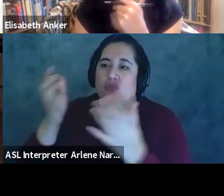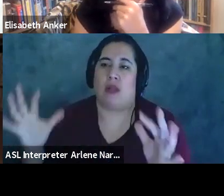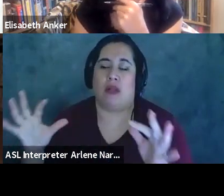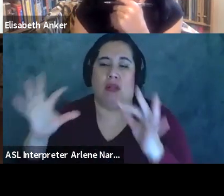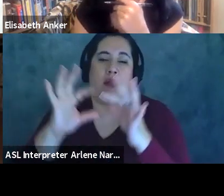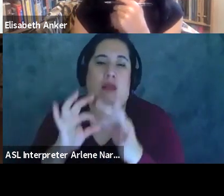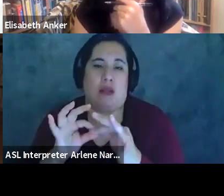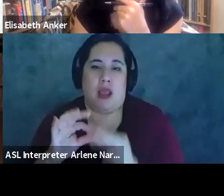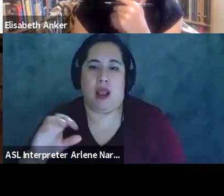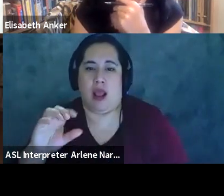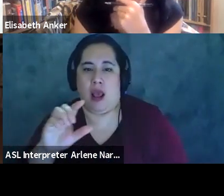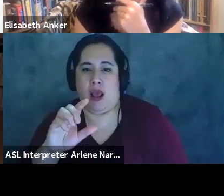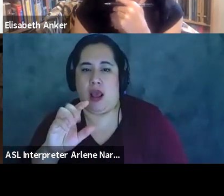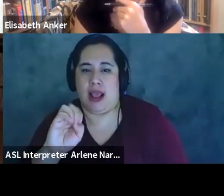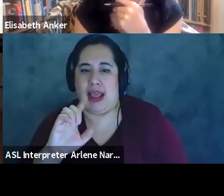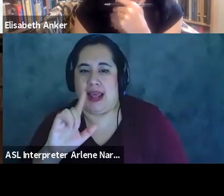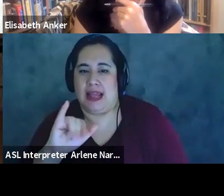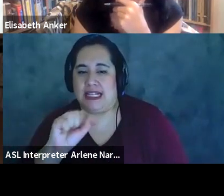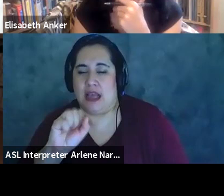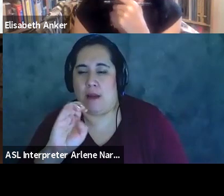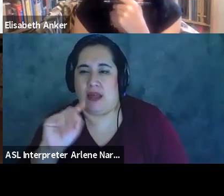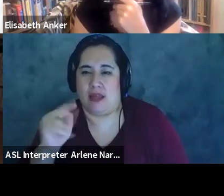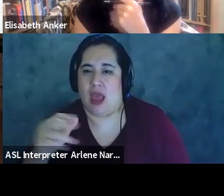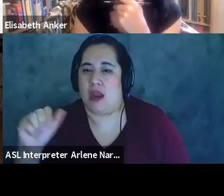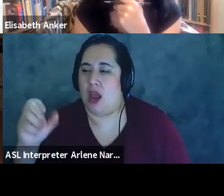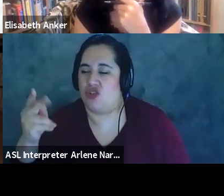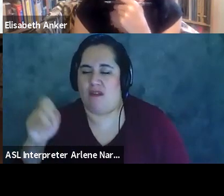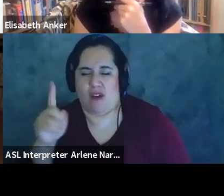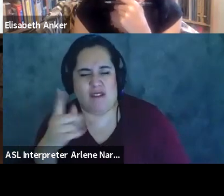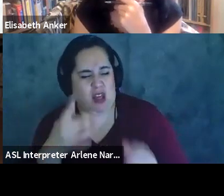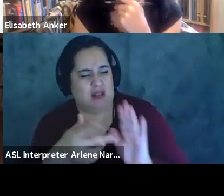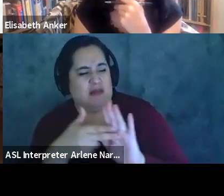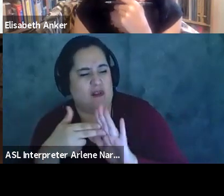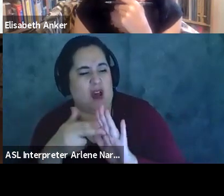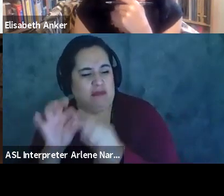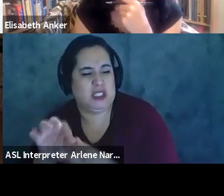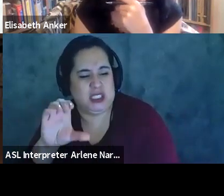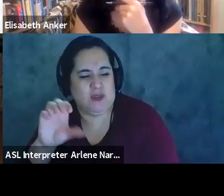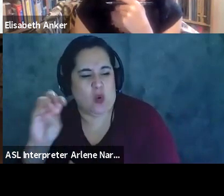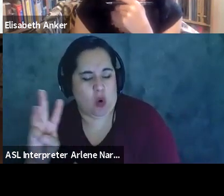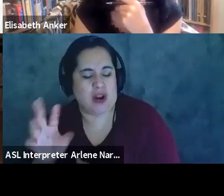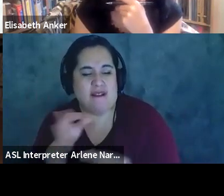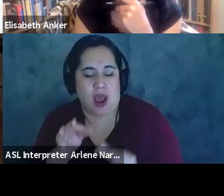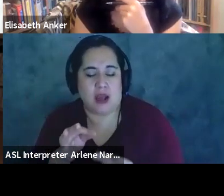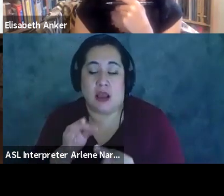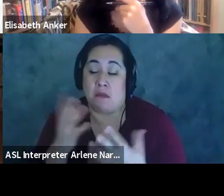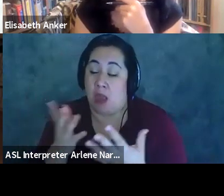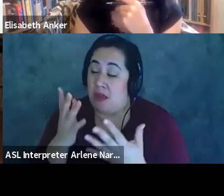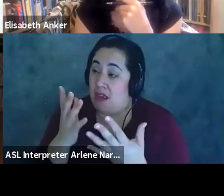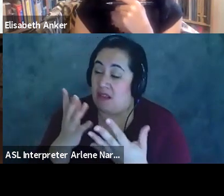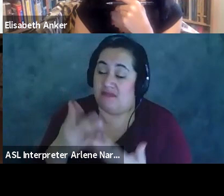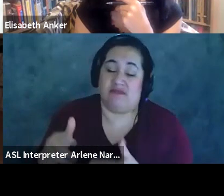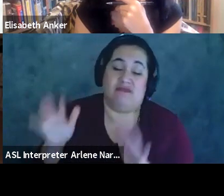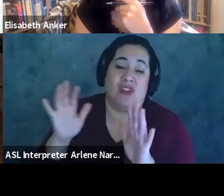that Elisabeth and Achille identify as Civil War's defining characteristics perhaps give way in an era of A,